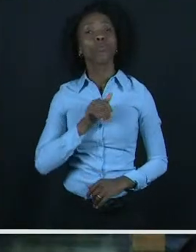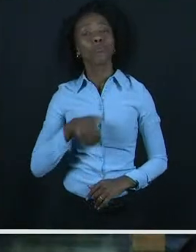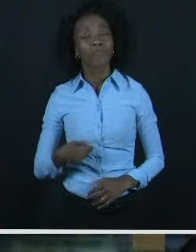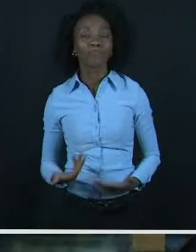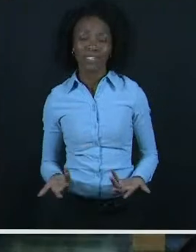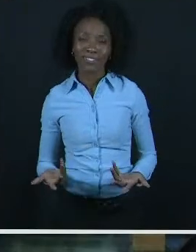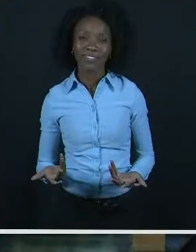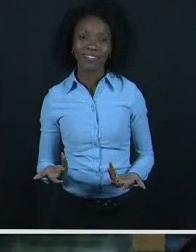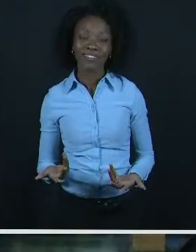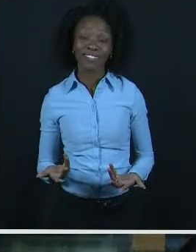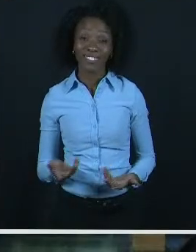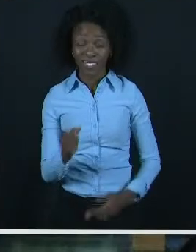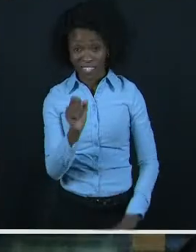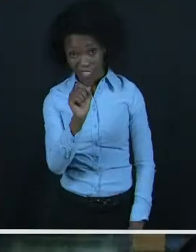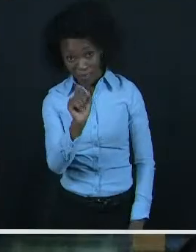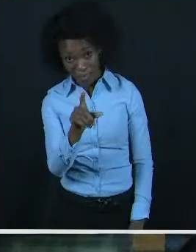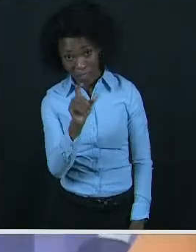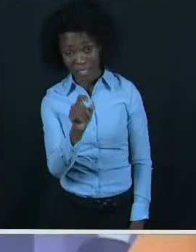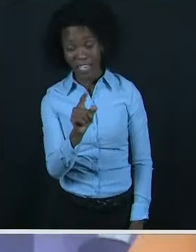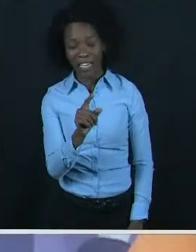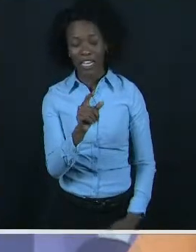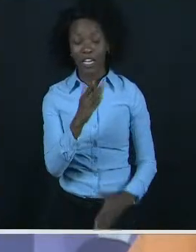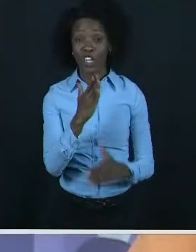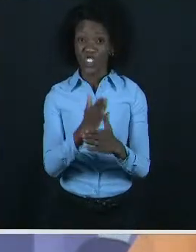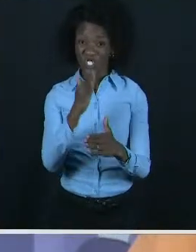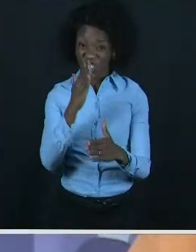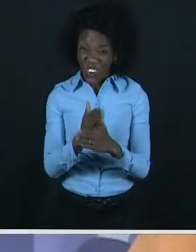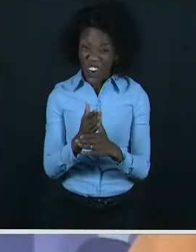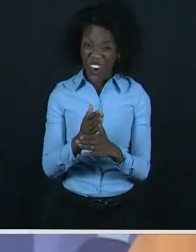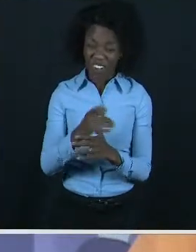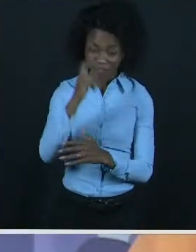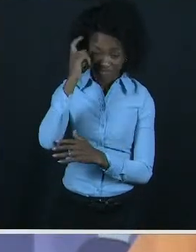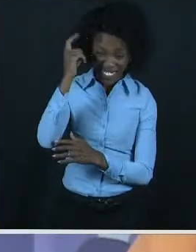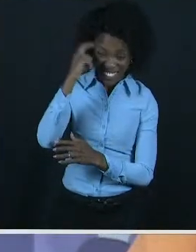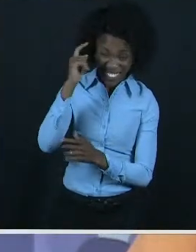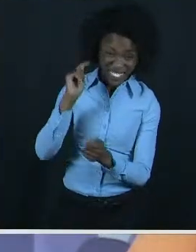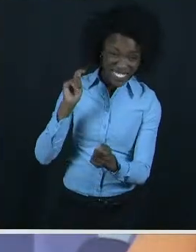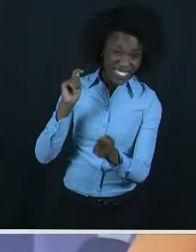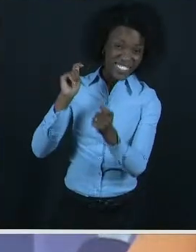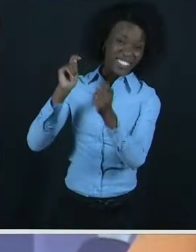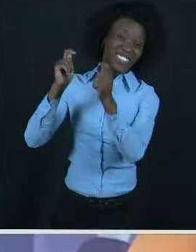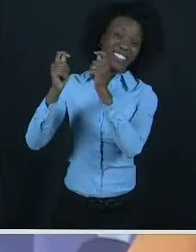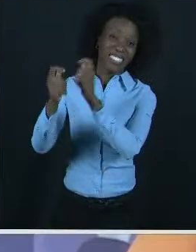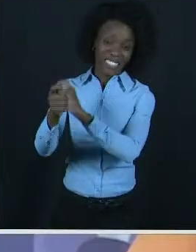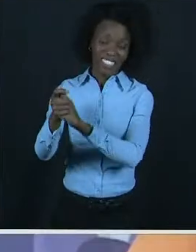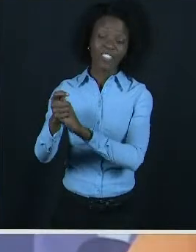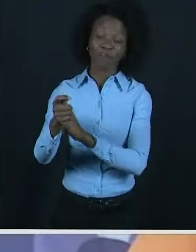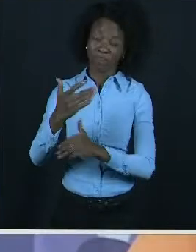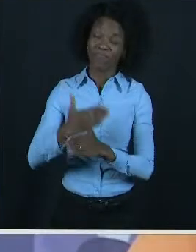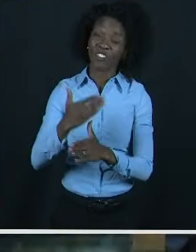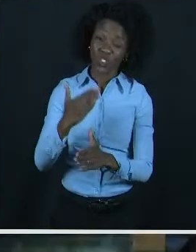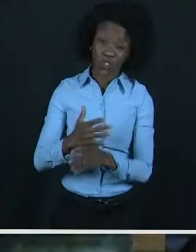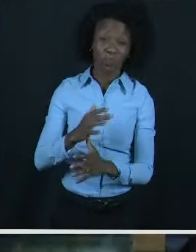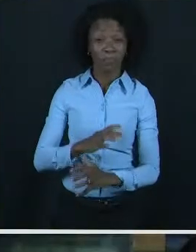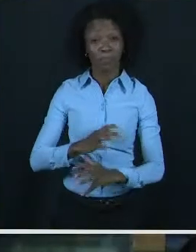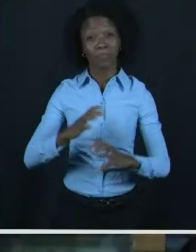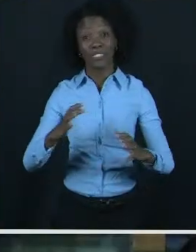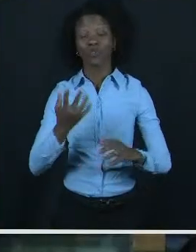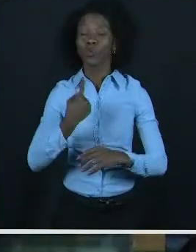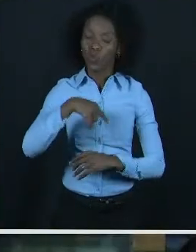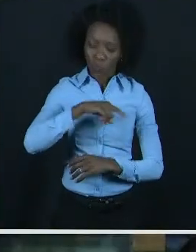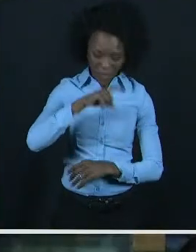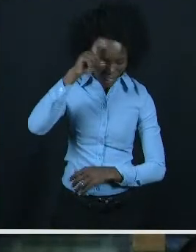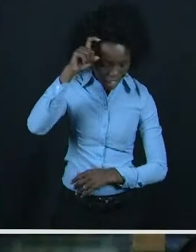country. This is the task that we have on our hands, and this is a task that we need